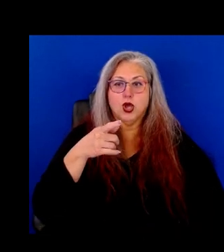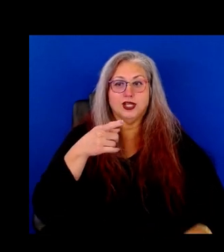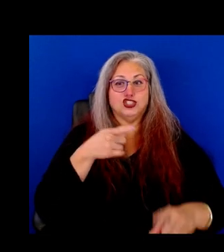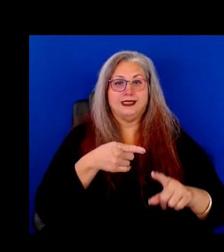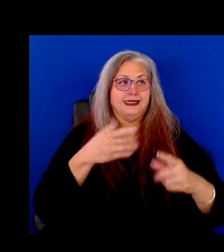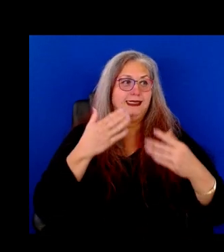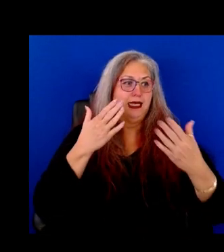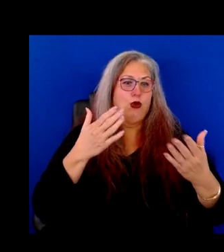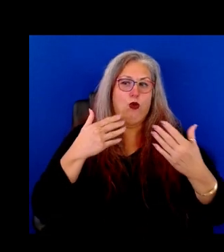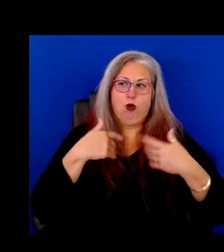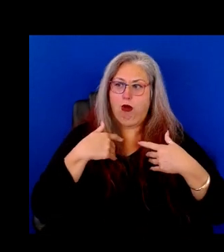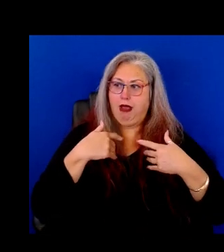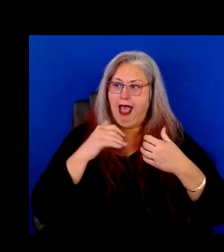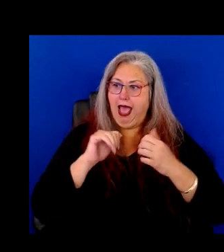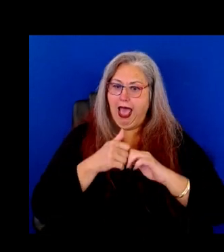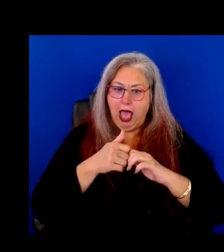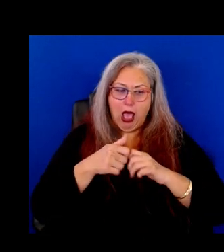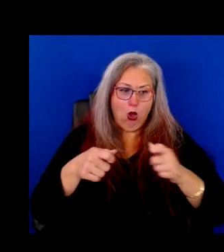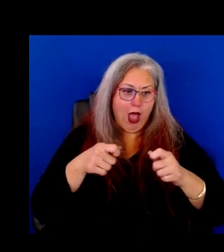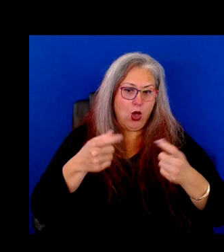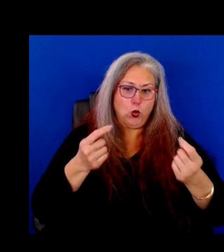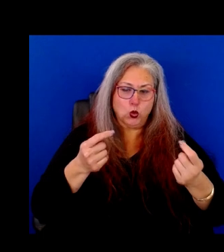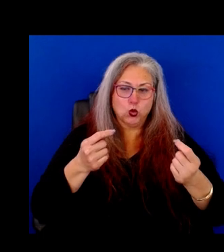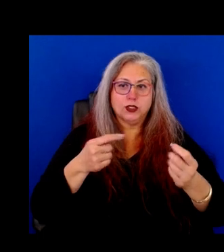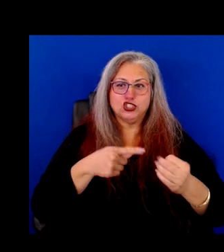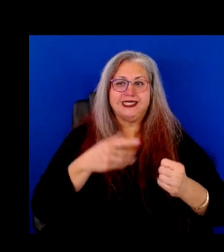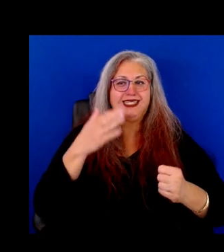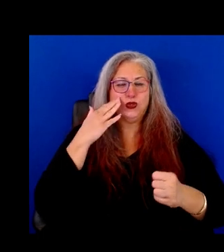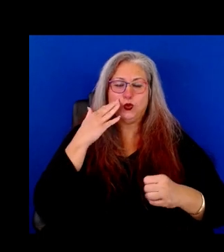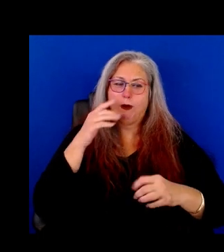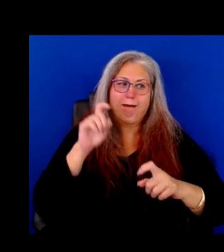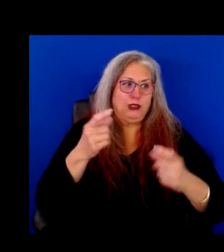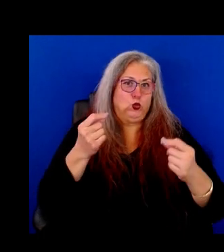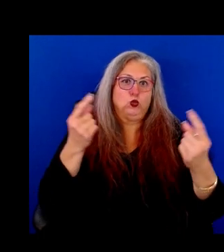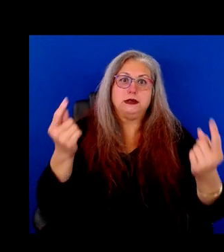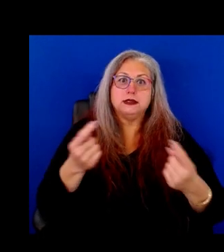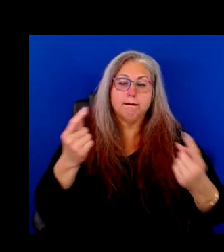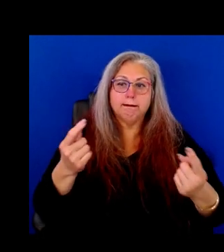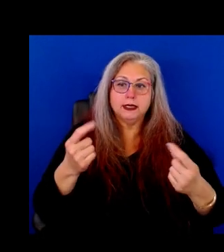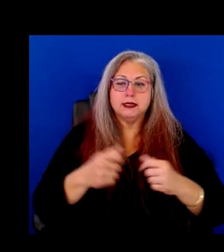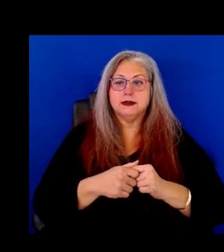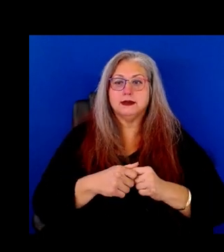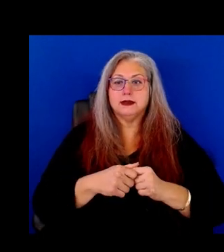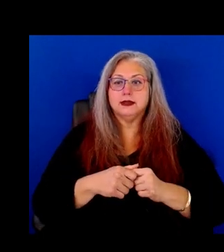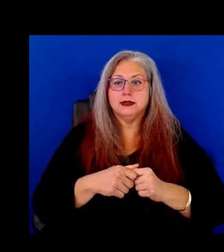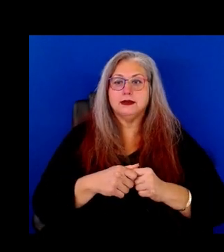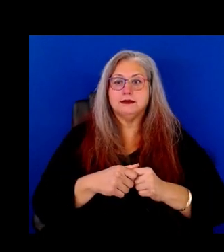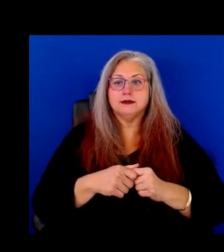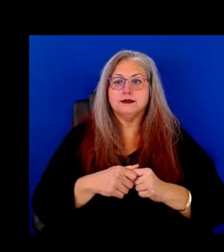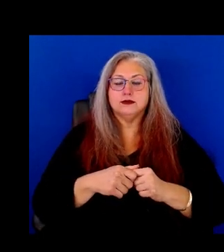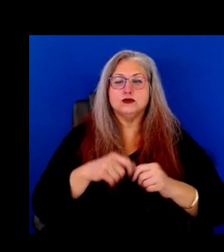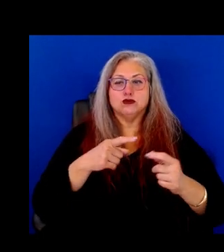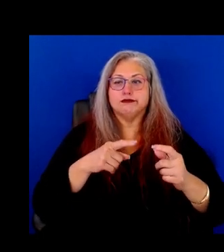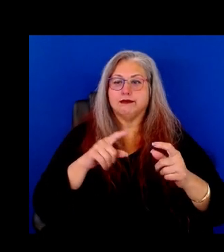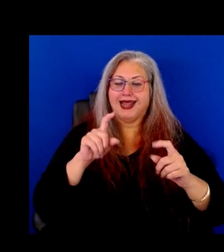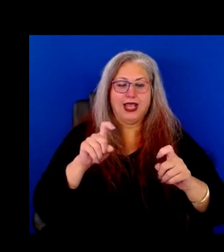didn't know what to do about, and she knew that she had to do about it, about something about it, and